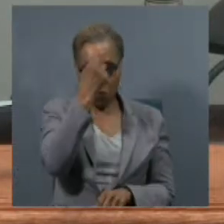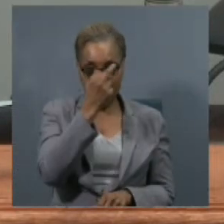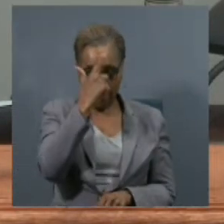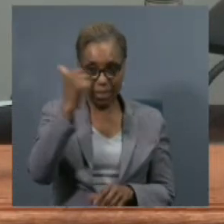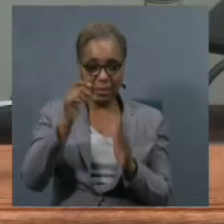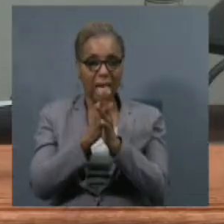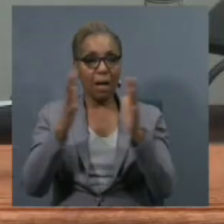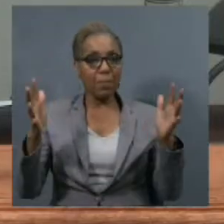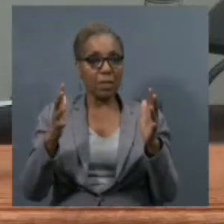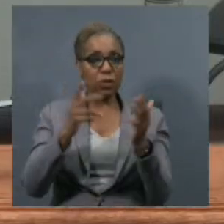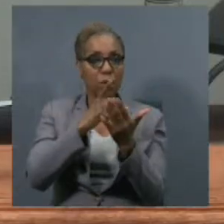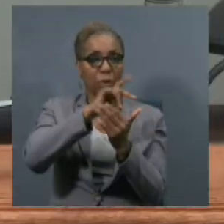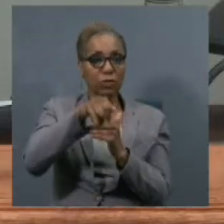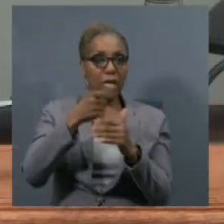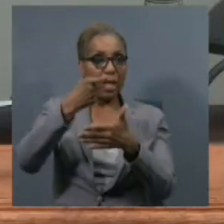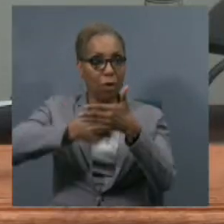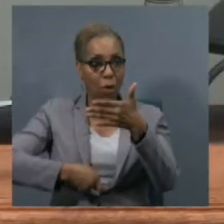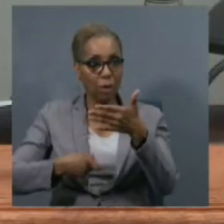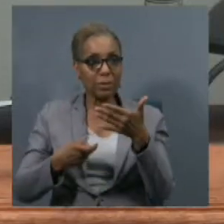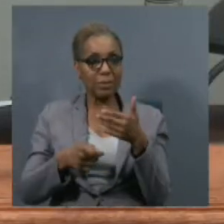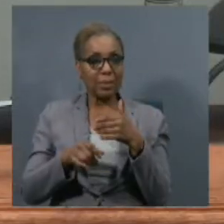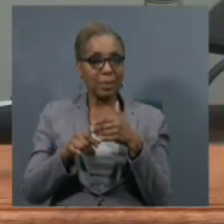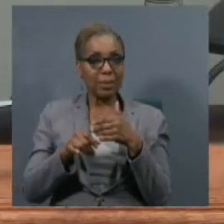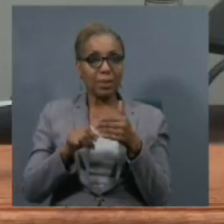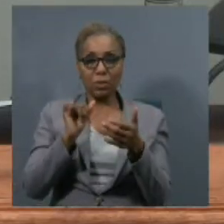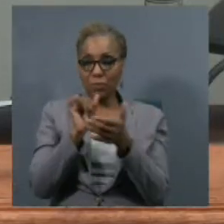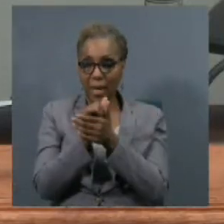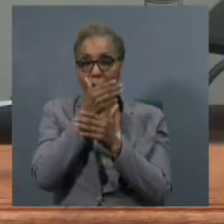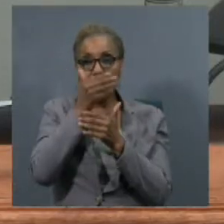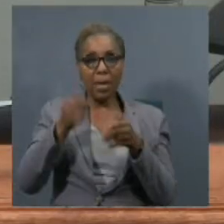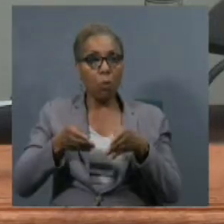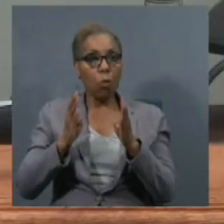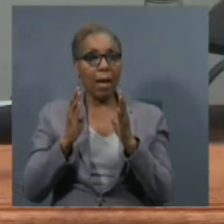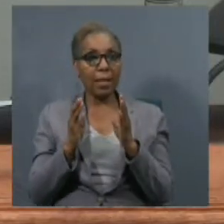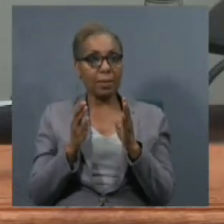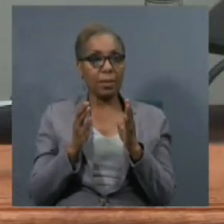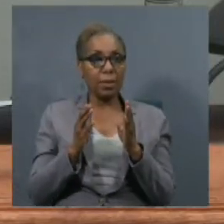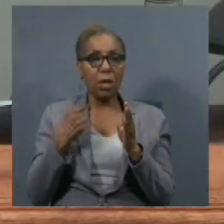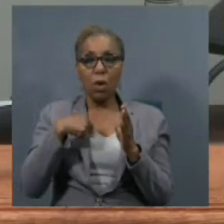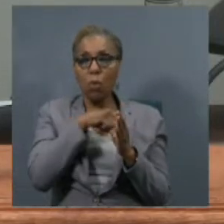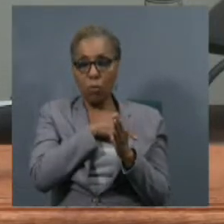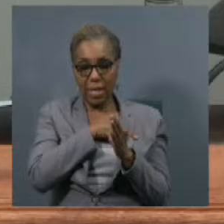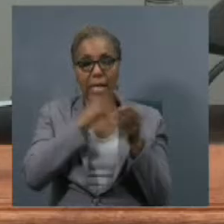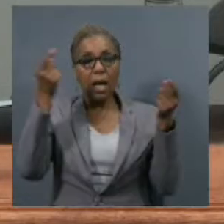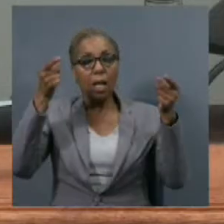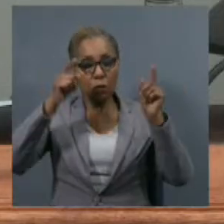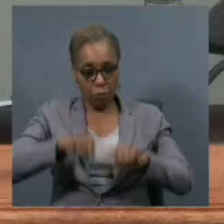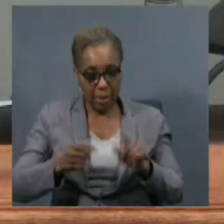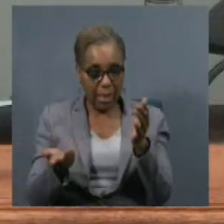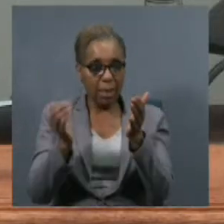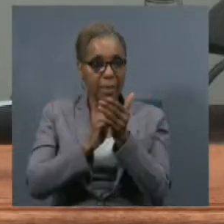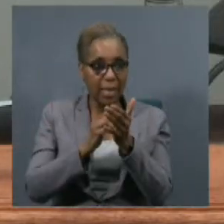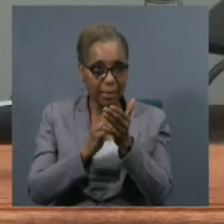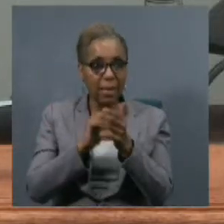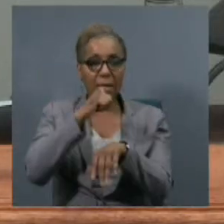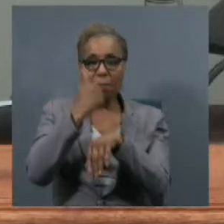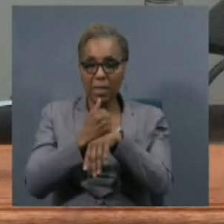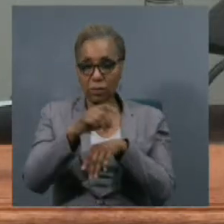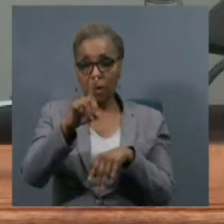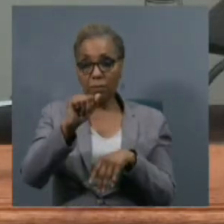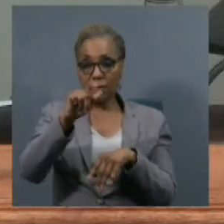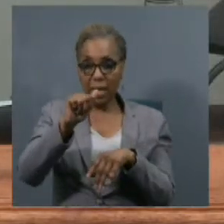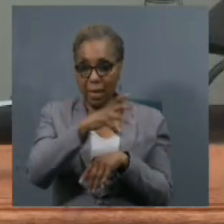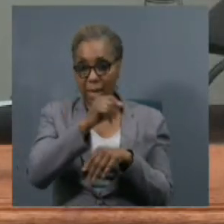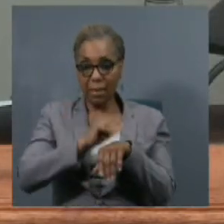because of how much the project costs, that's the best way you can do it this way. We totally agree, and again, based off the data